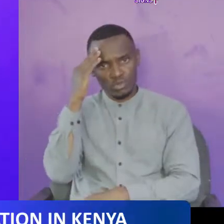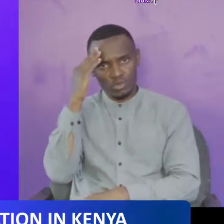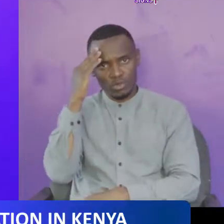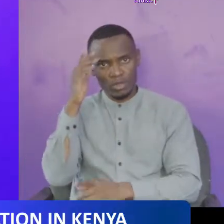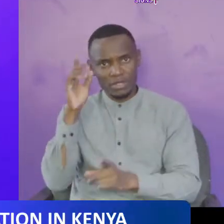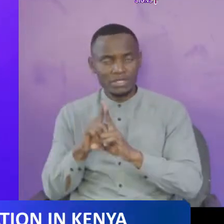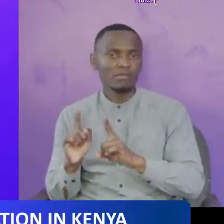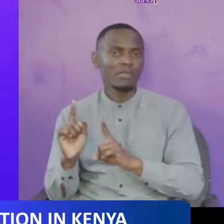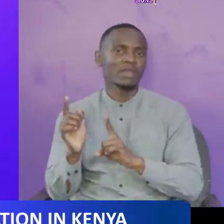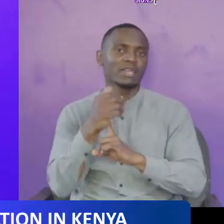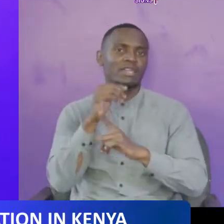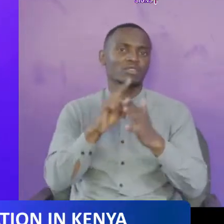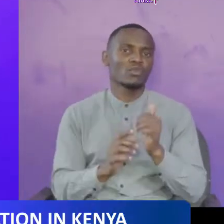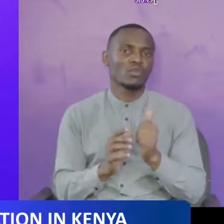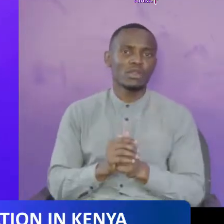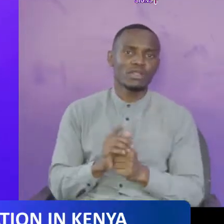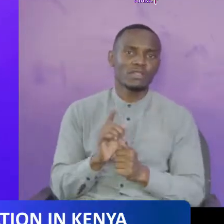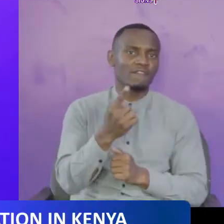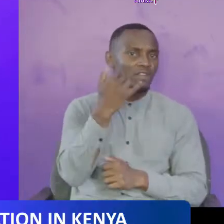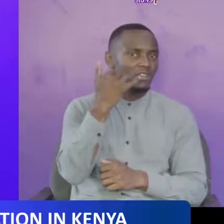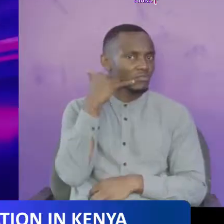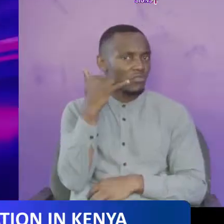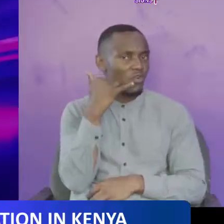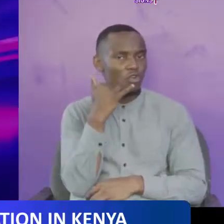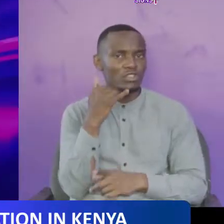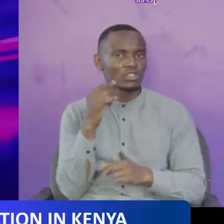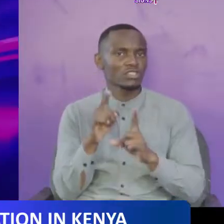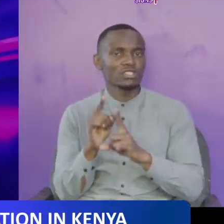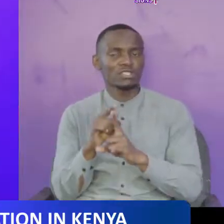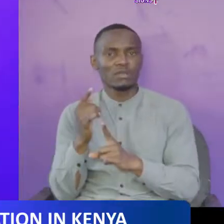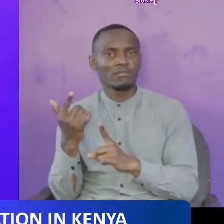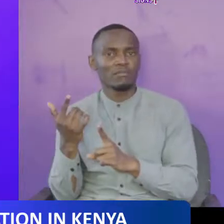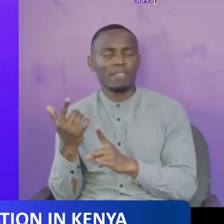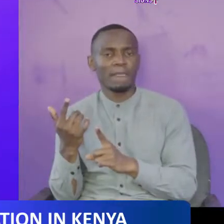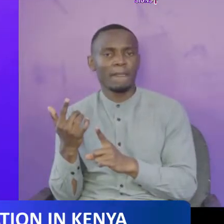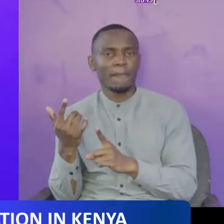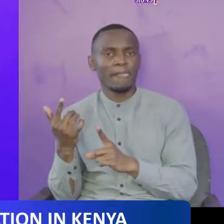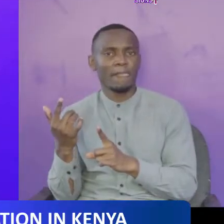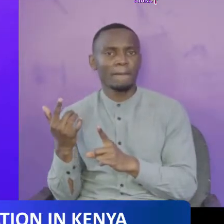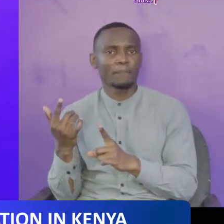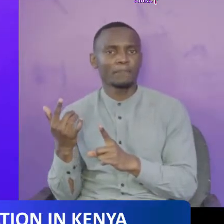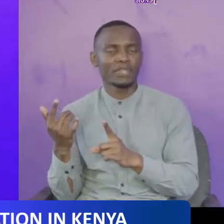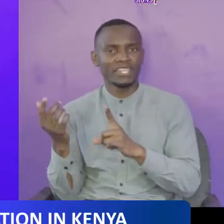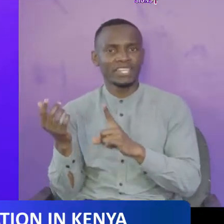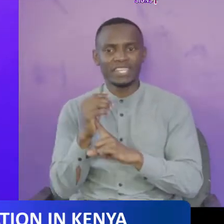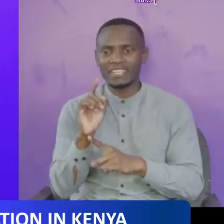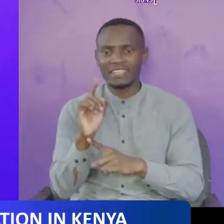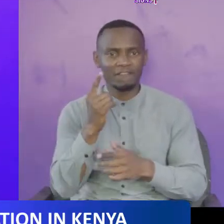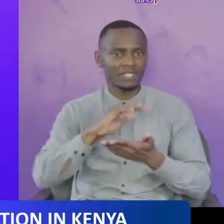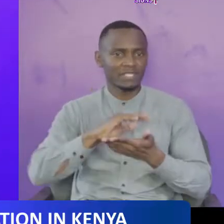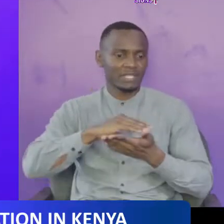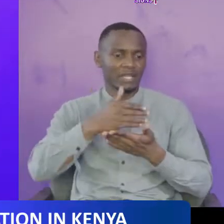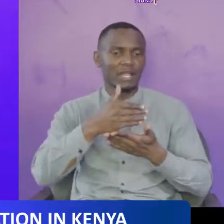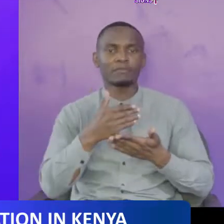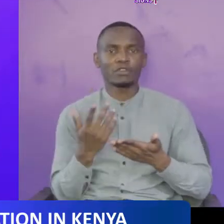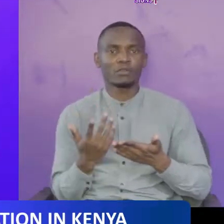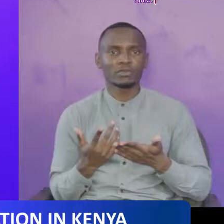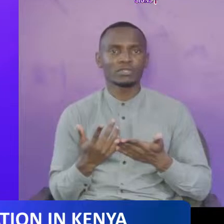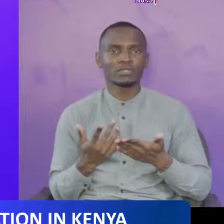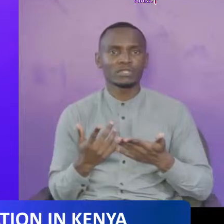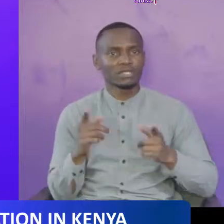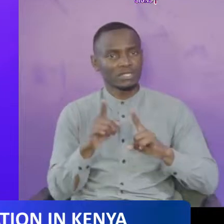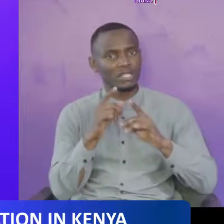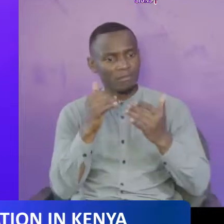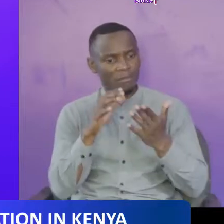first phones, or they're coming to the campus, finding their first laptops, they're finding the desktops, discovering